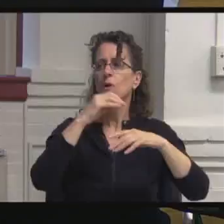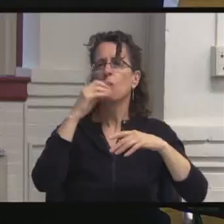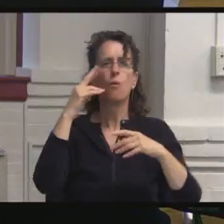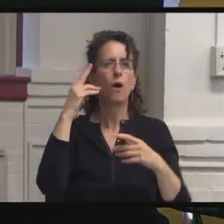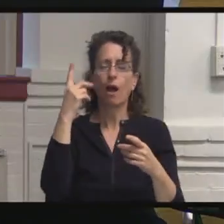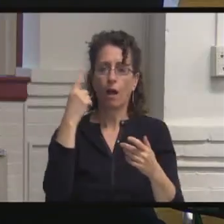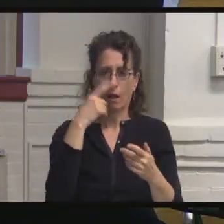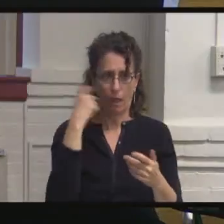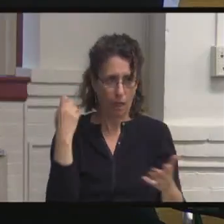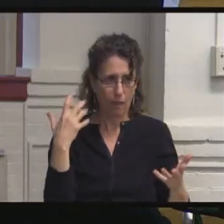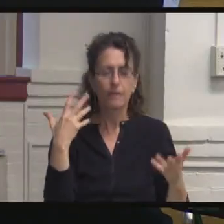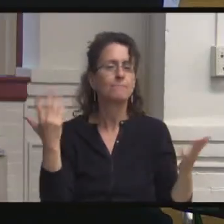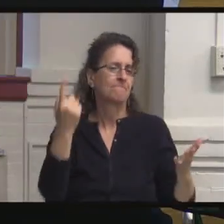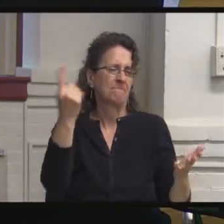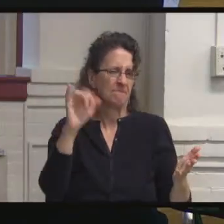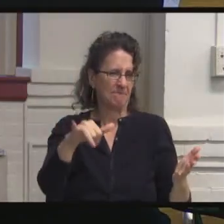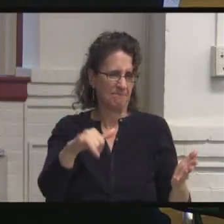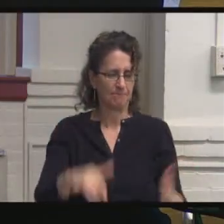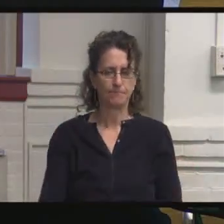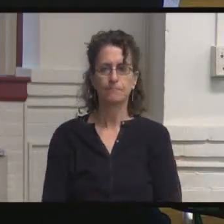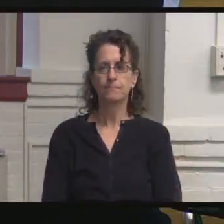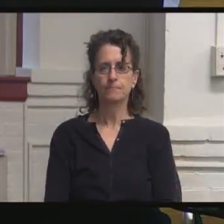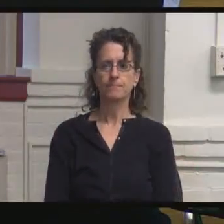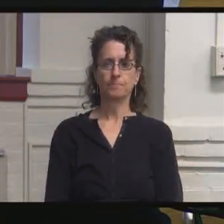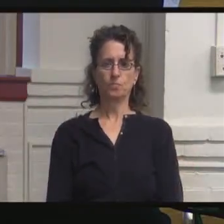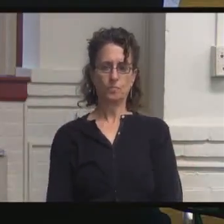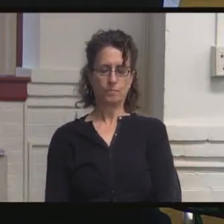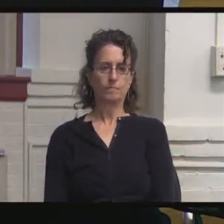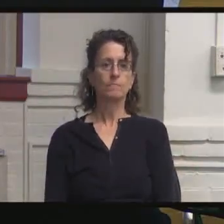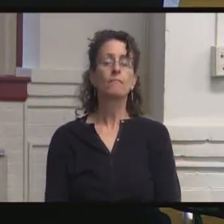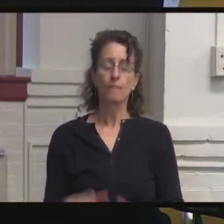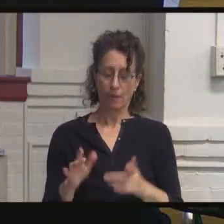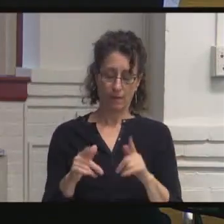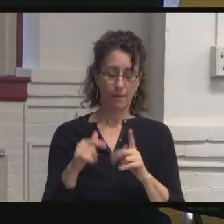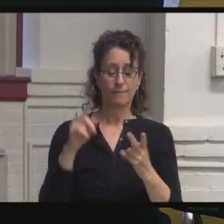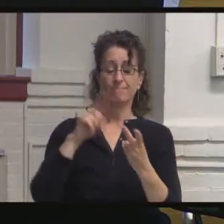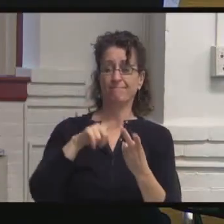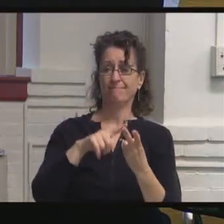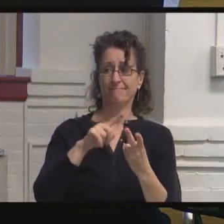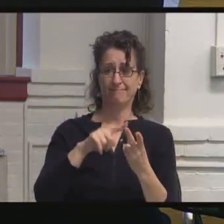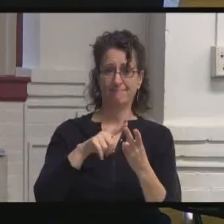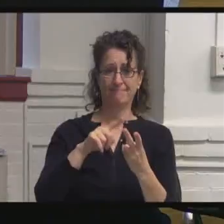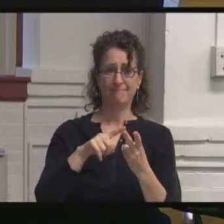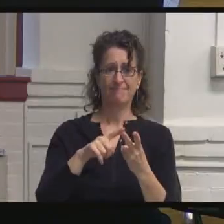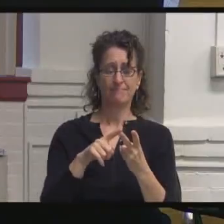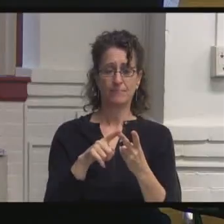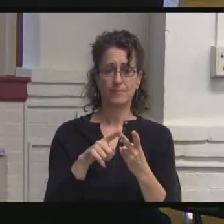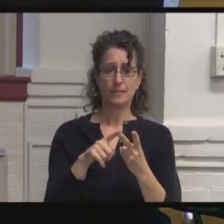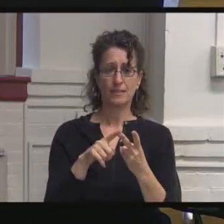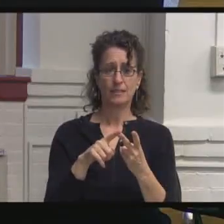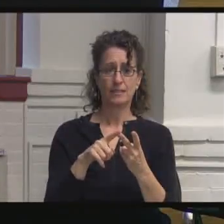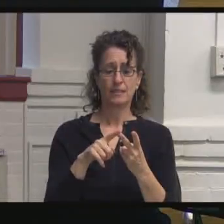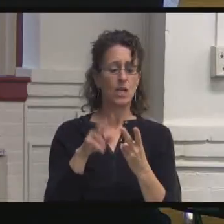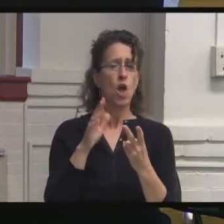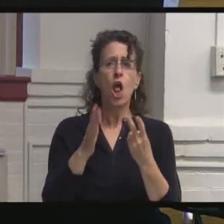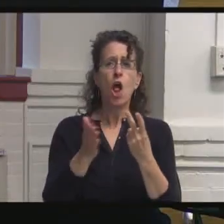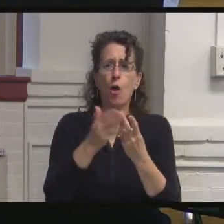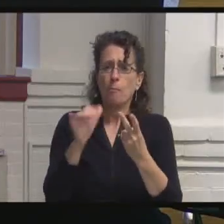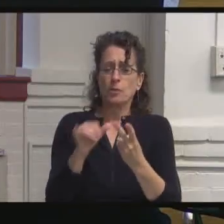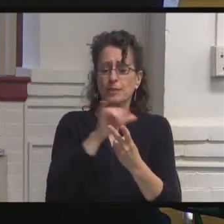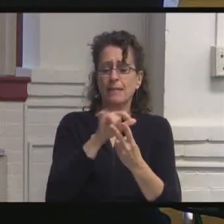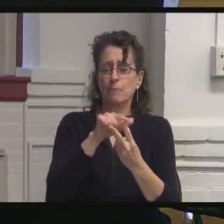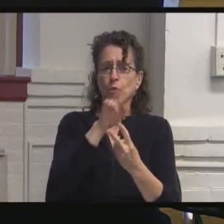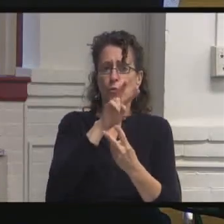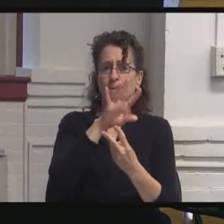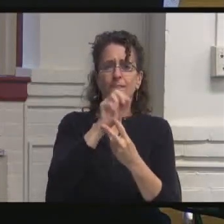somewhat oddly, the Public Service Board under Section 248A uses a similar test to Act 250, the so-called